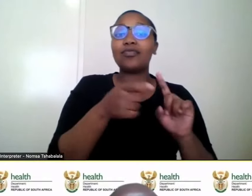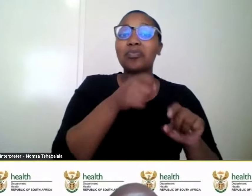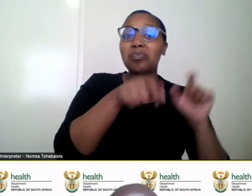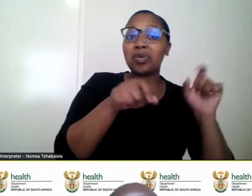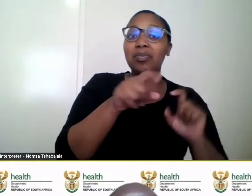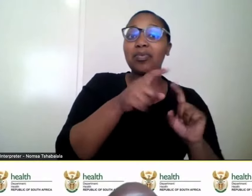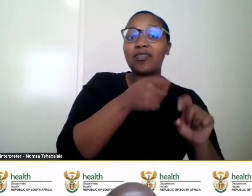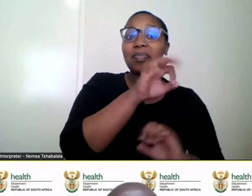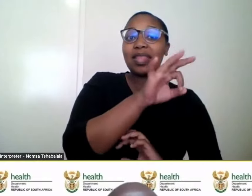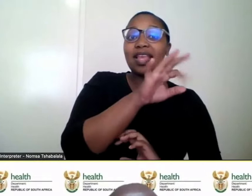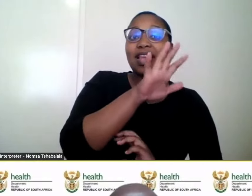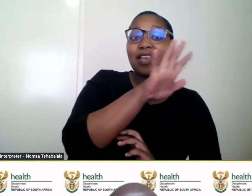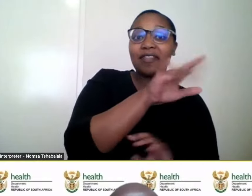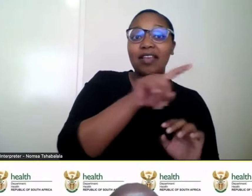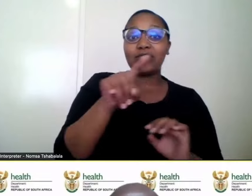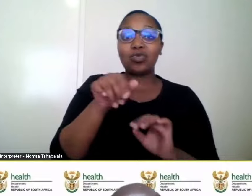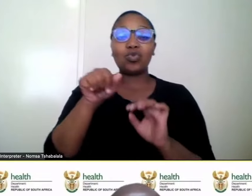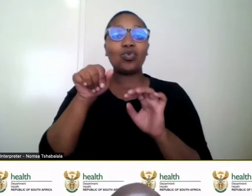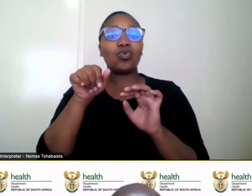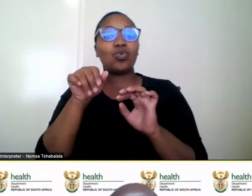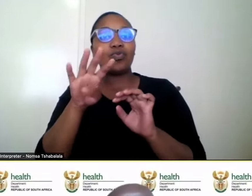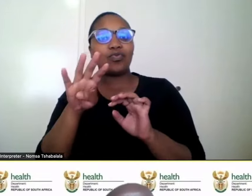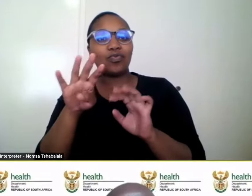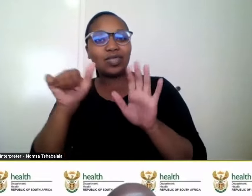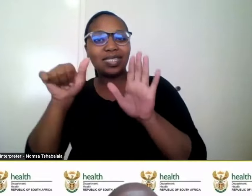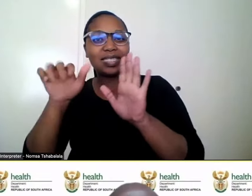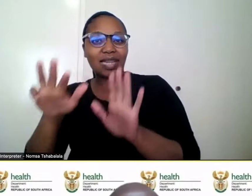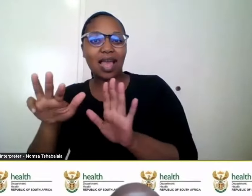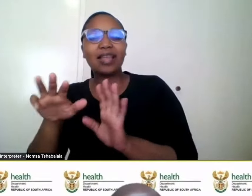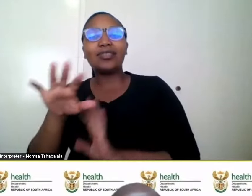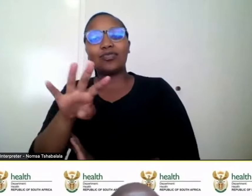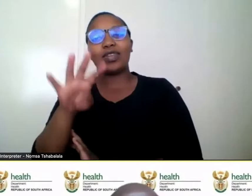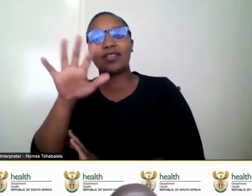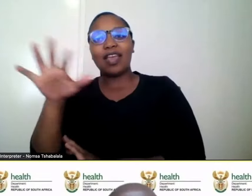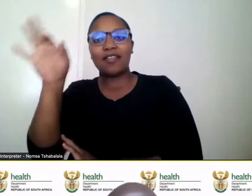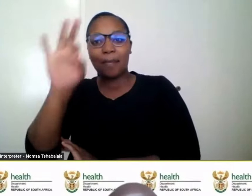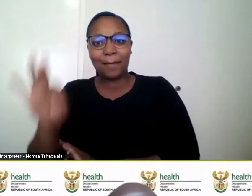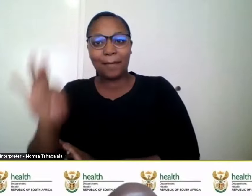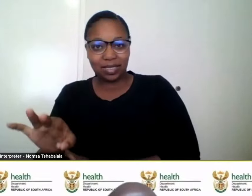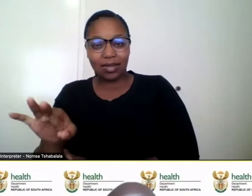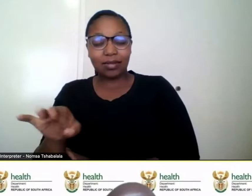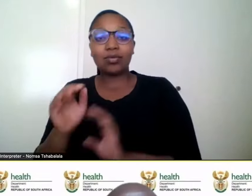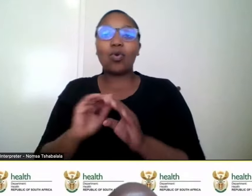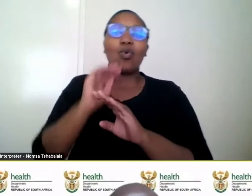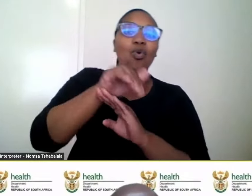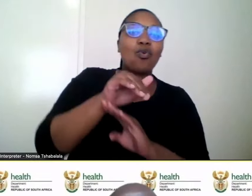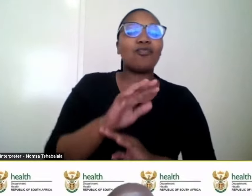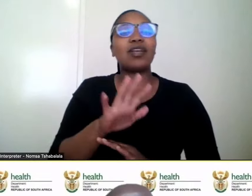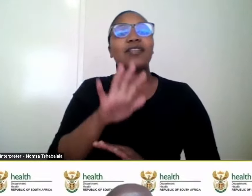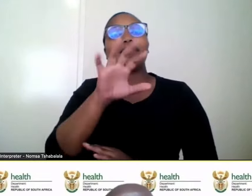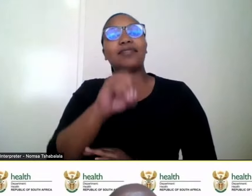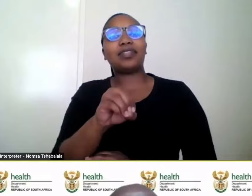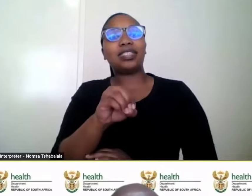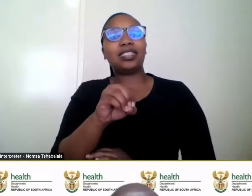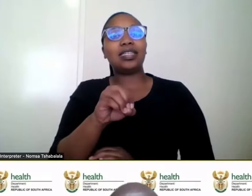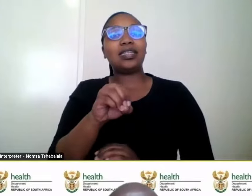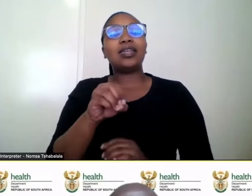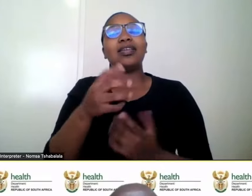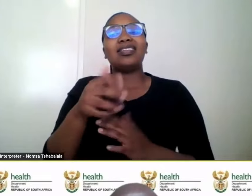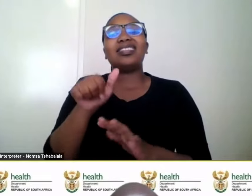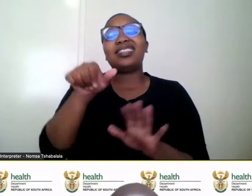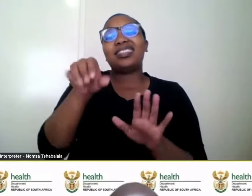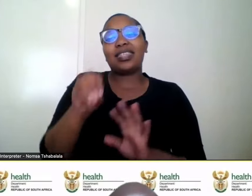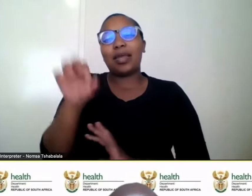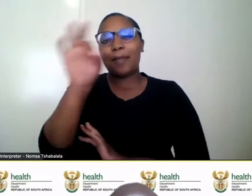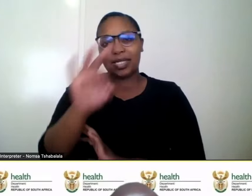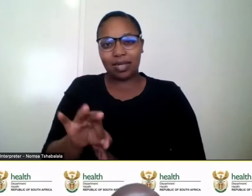about 45%, which is not too bad. The over 50 approaching 60%, the over 60 just